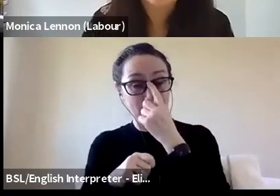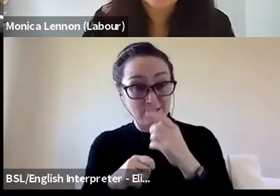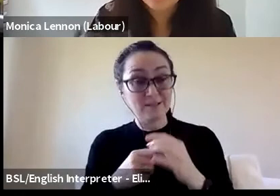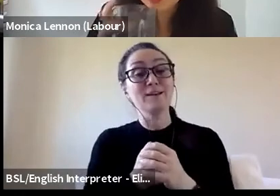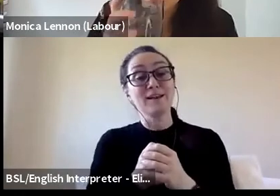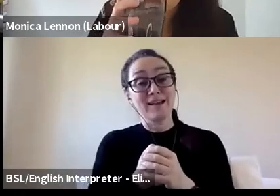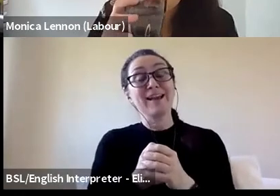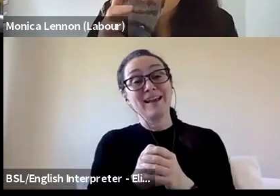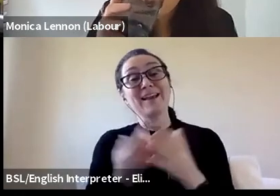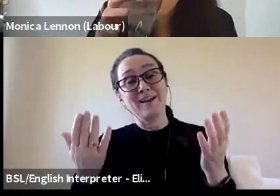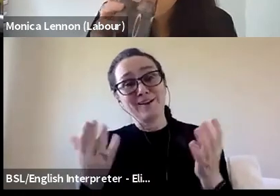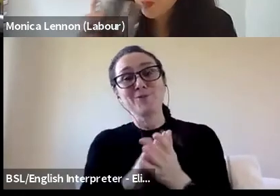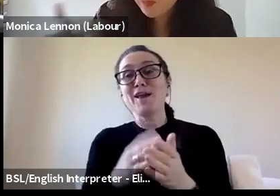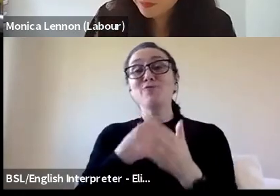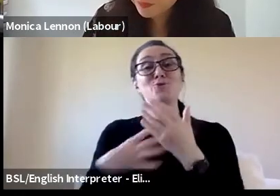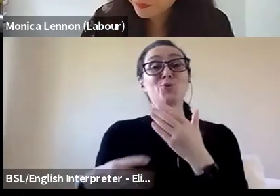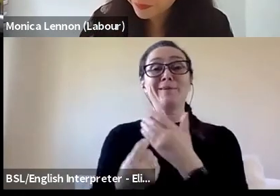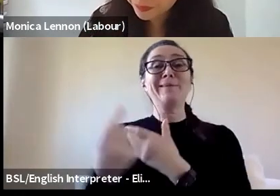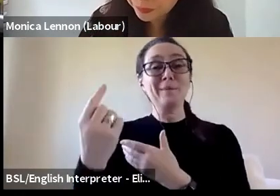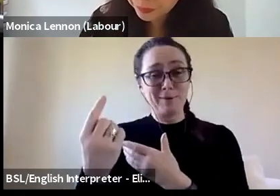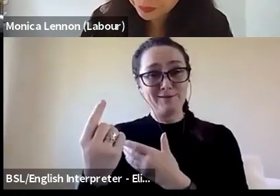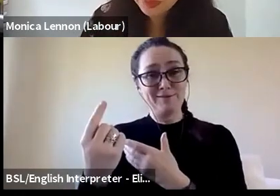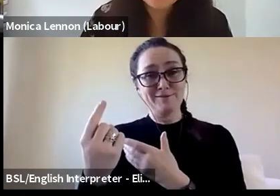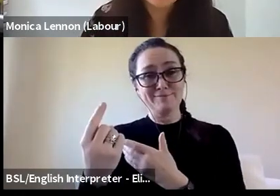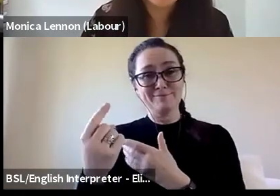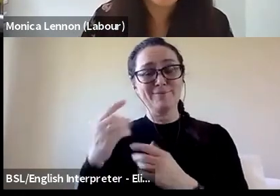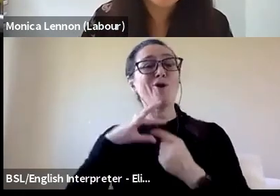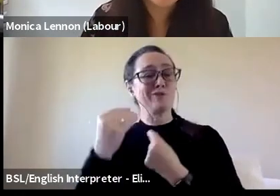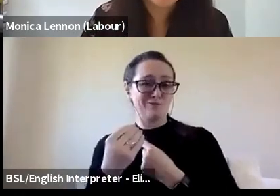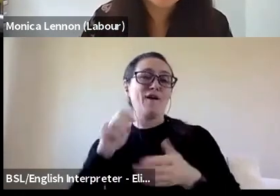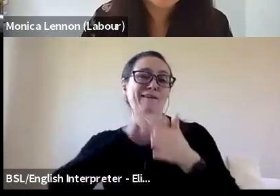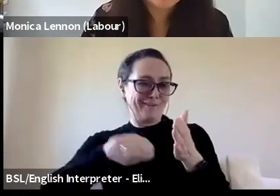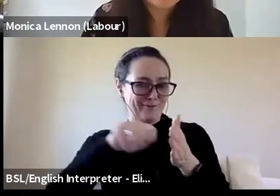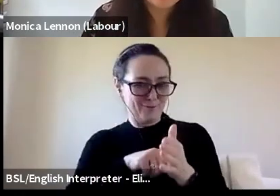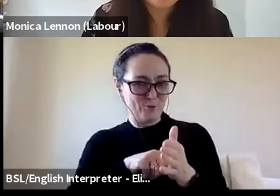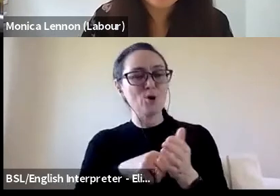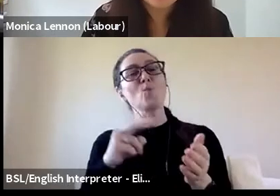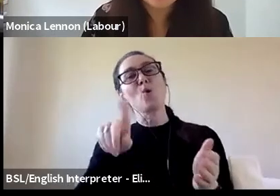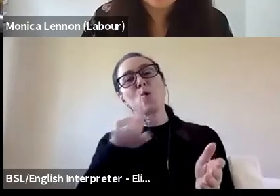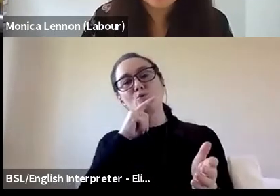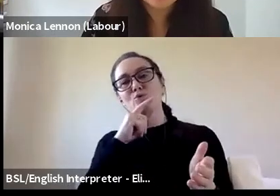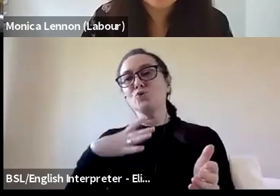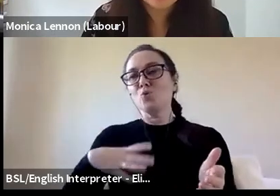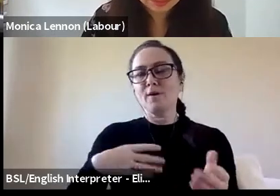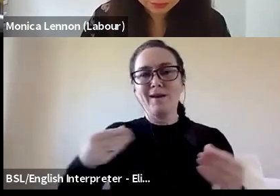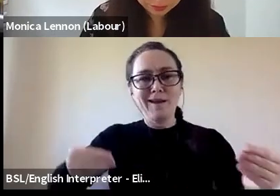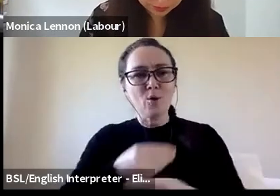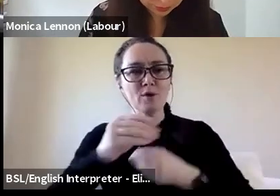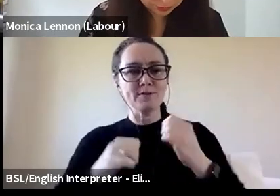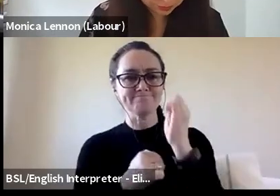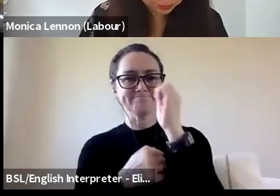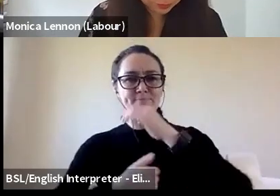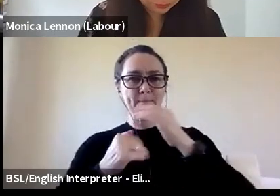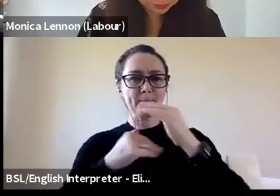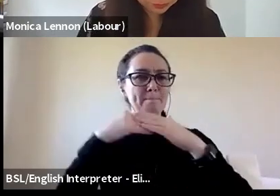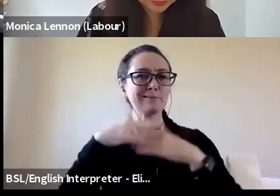clearly I think we have a party to vote for. And secondly, we need a party that's going to rebuild the economy so that there's money there to be distributed to those that need it